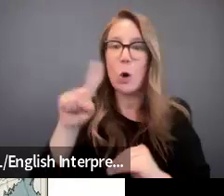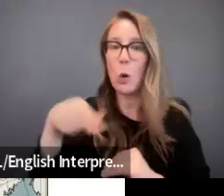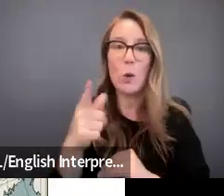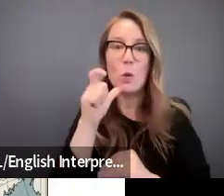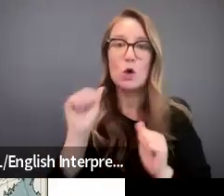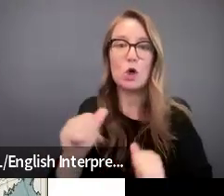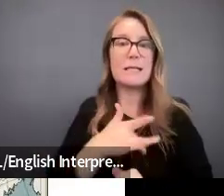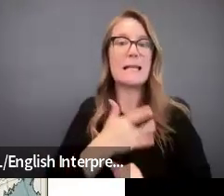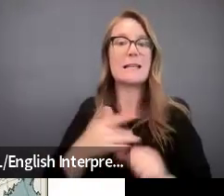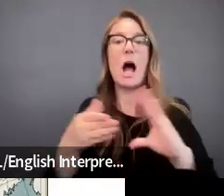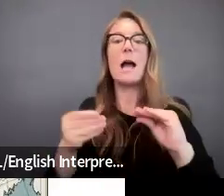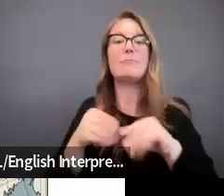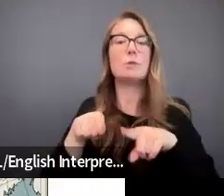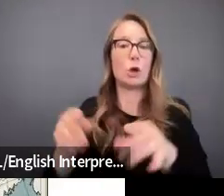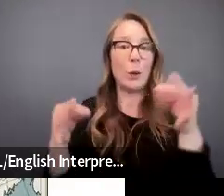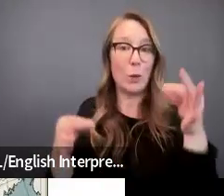could testify in court.